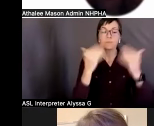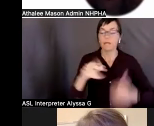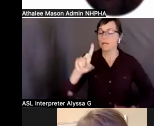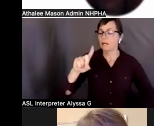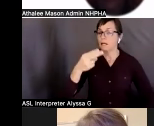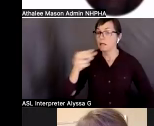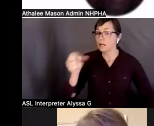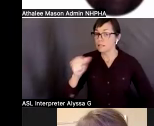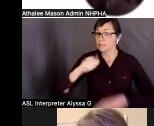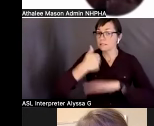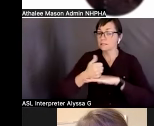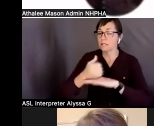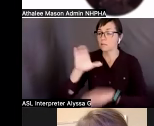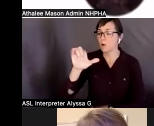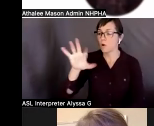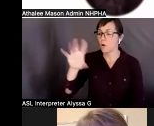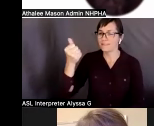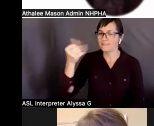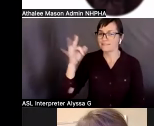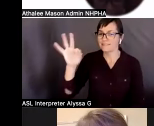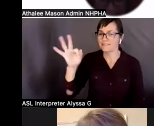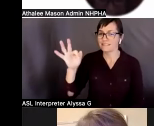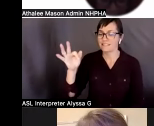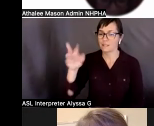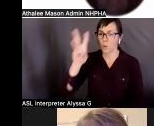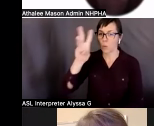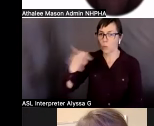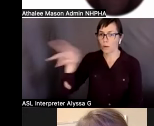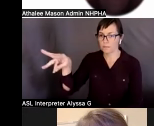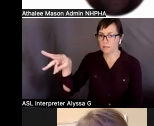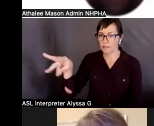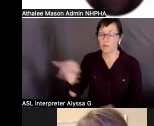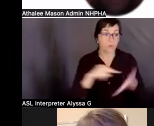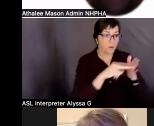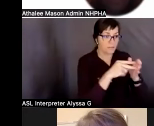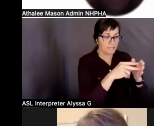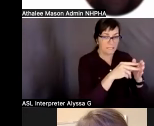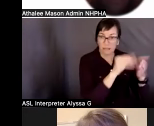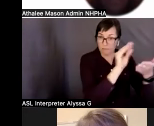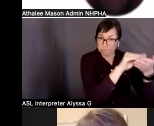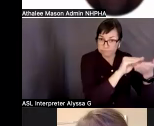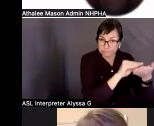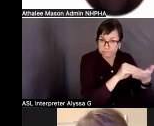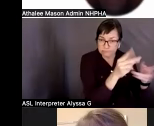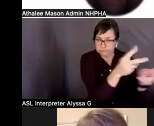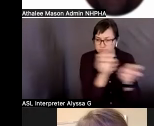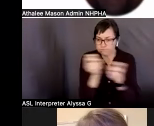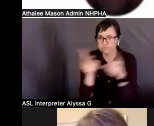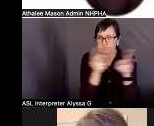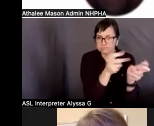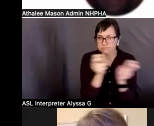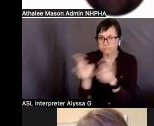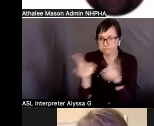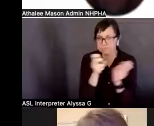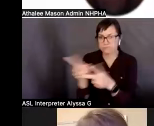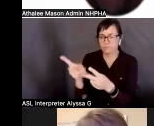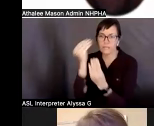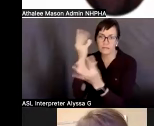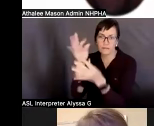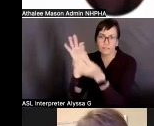to house all of this information and to house all of this guidance, in addition to other clinical information and case reports.